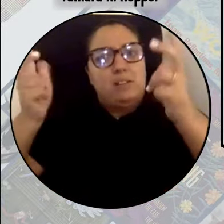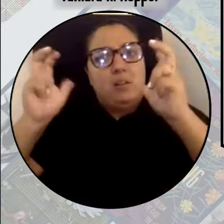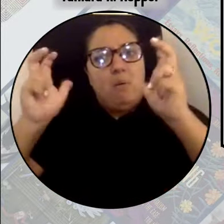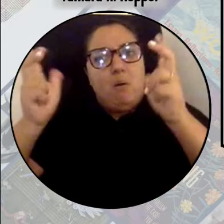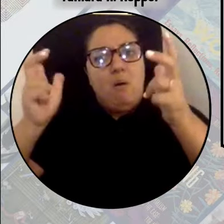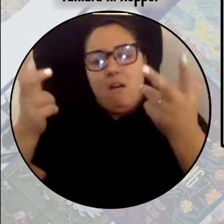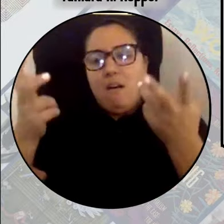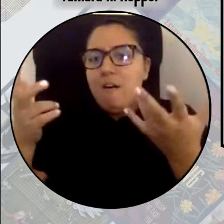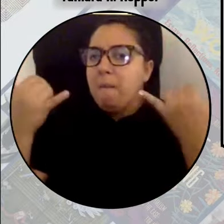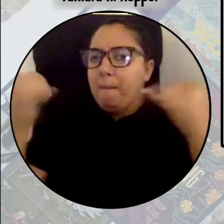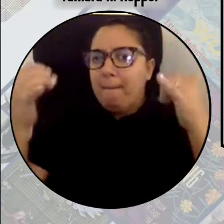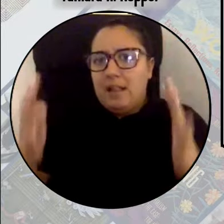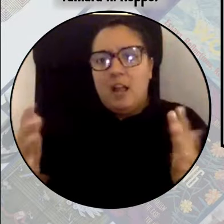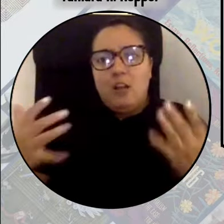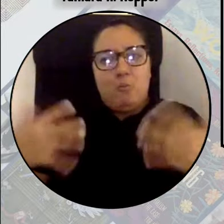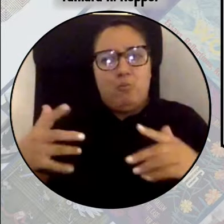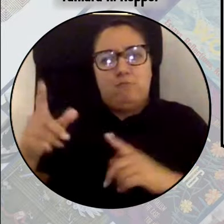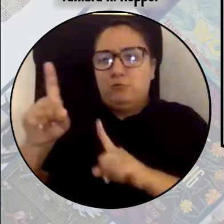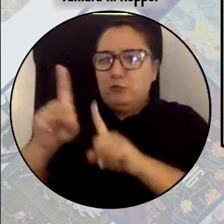who died